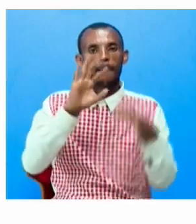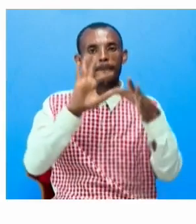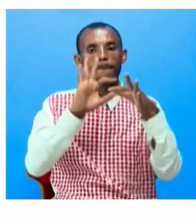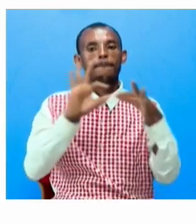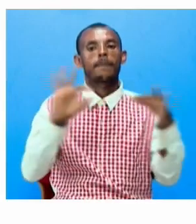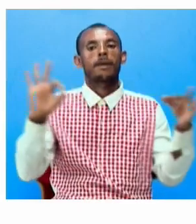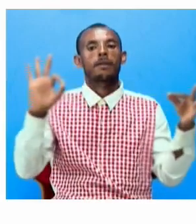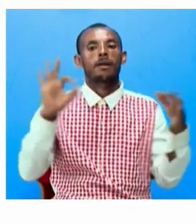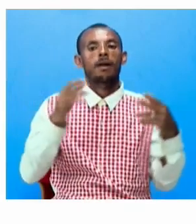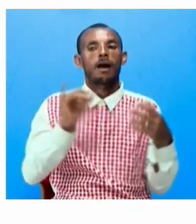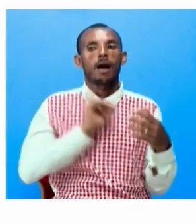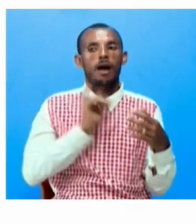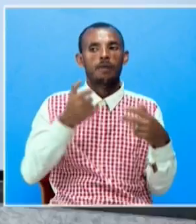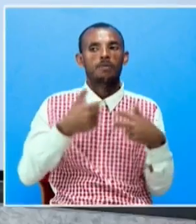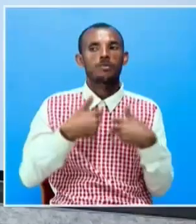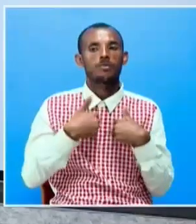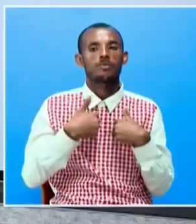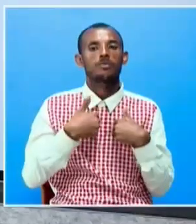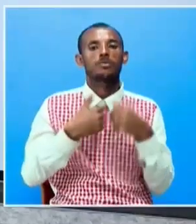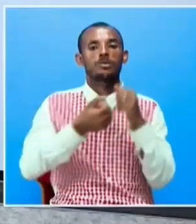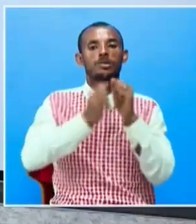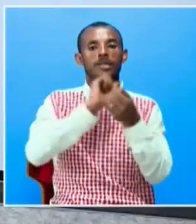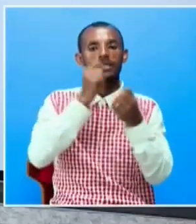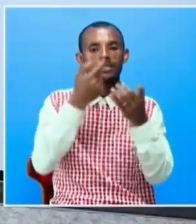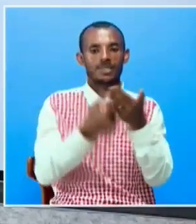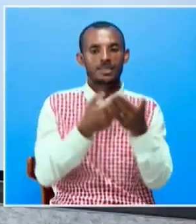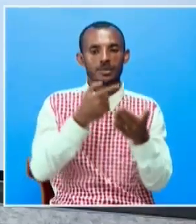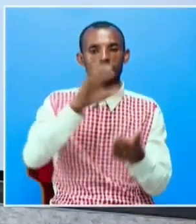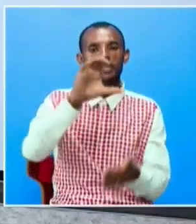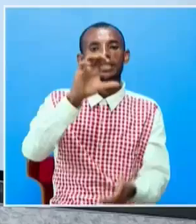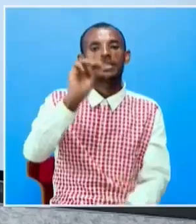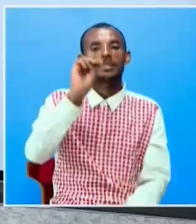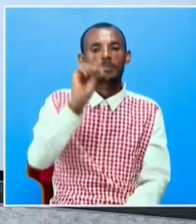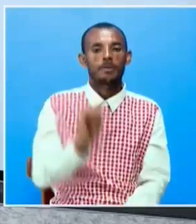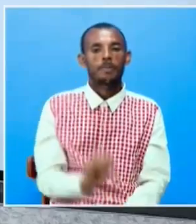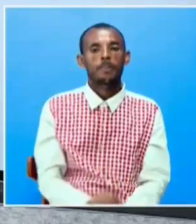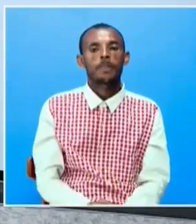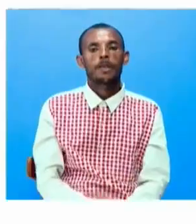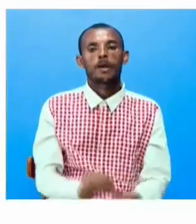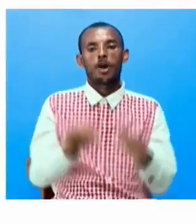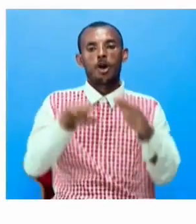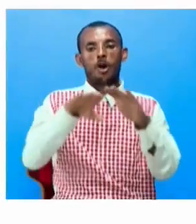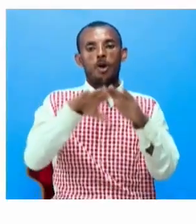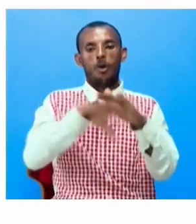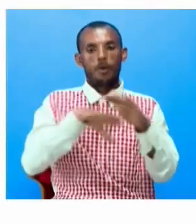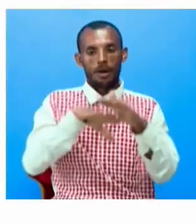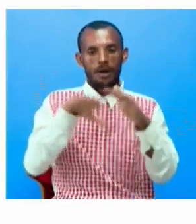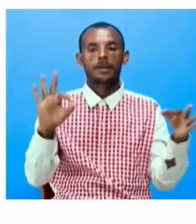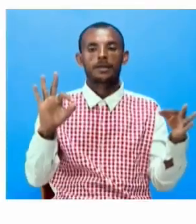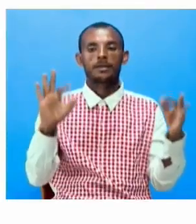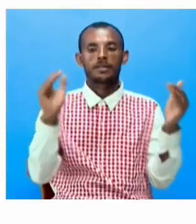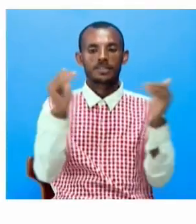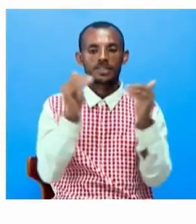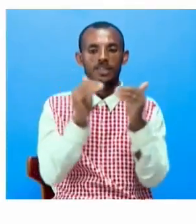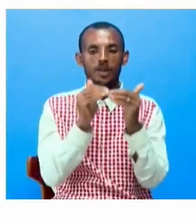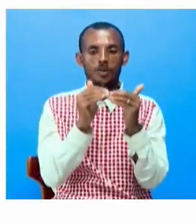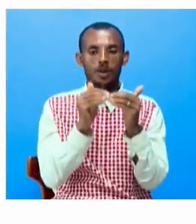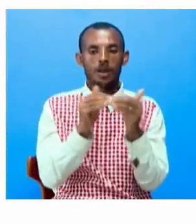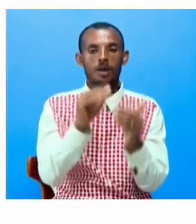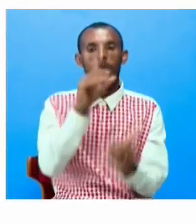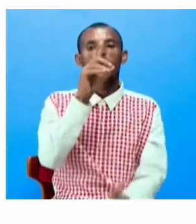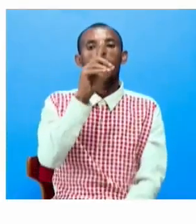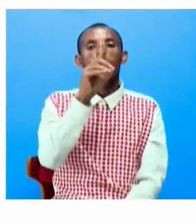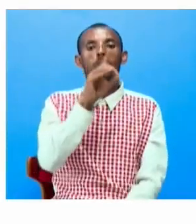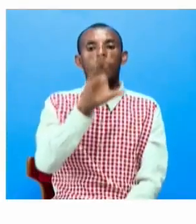I have to change this into centimeter. From your lower grade lesson, 1 meter is